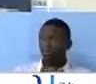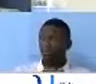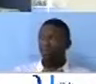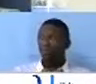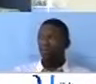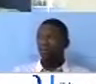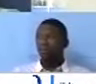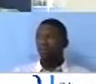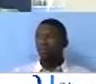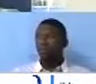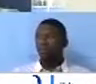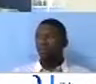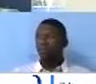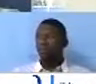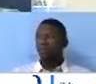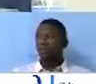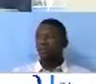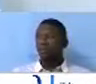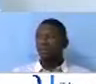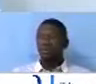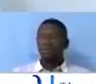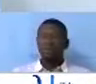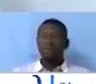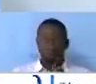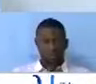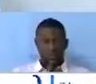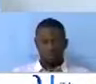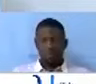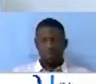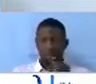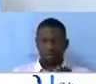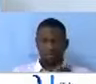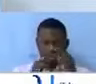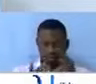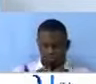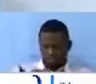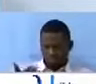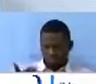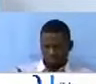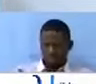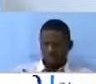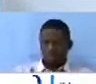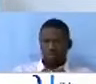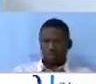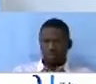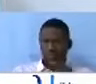diary is from Holcomb. Exactly. Take a look at this one too.